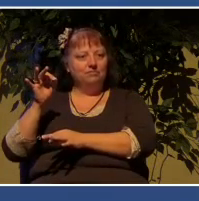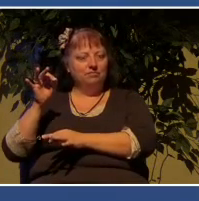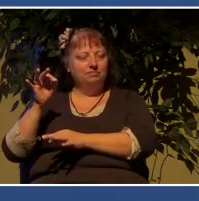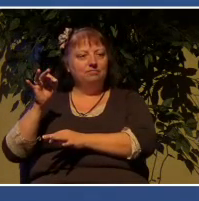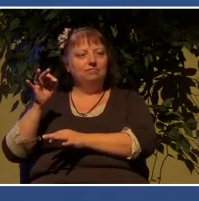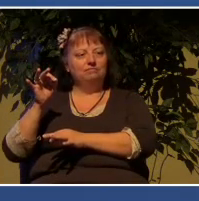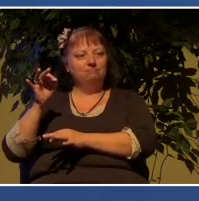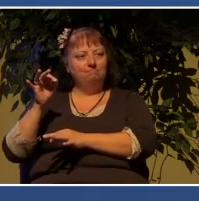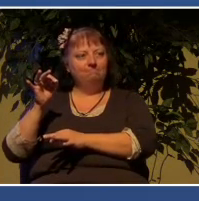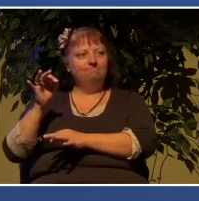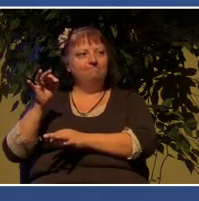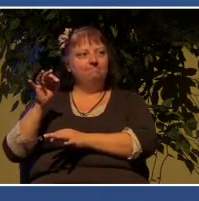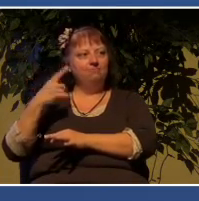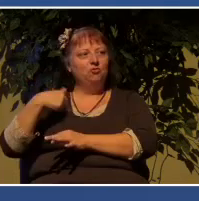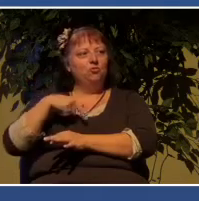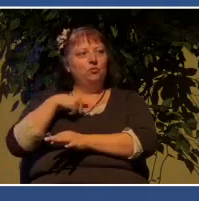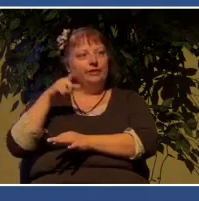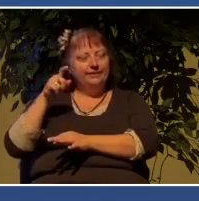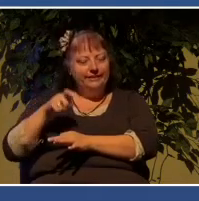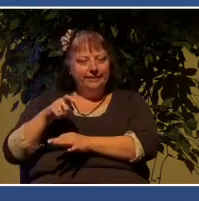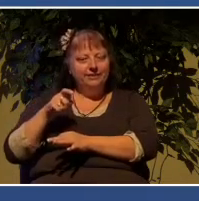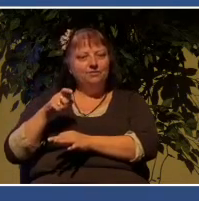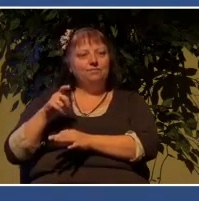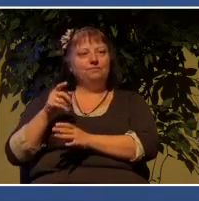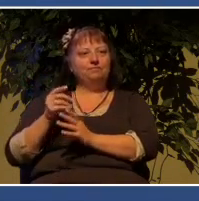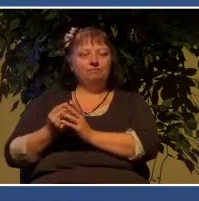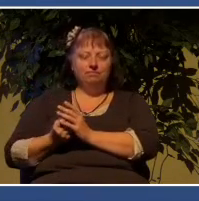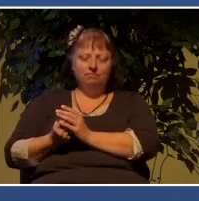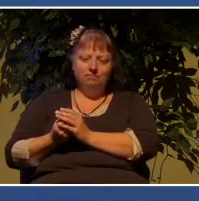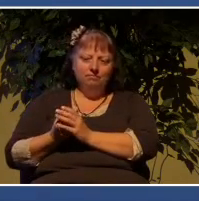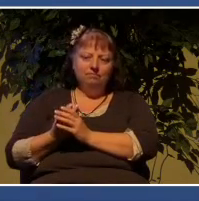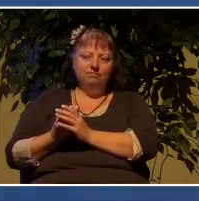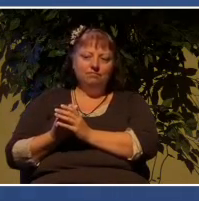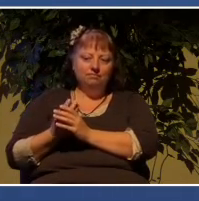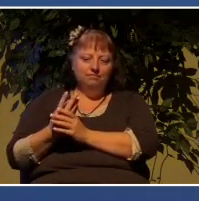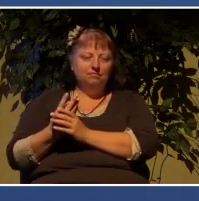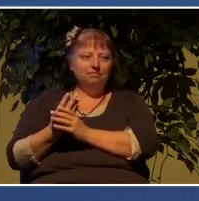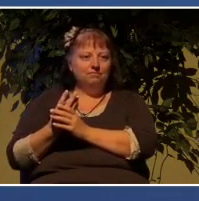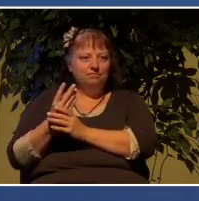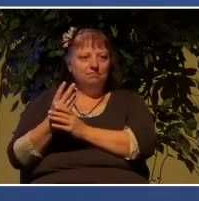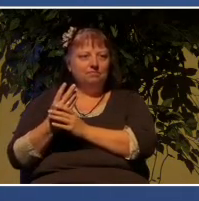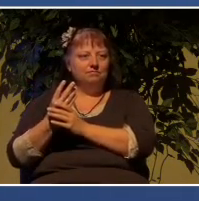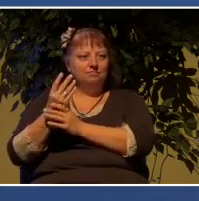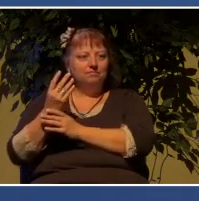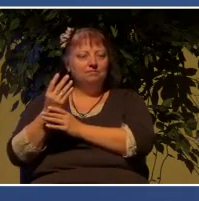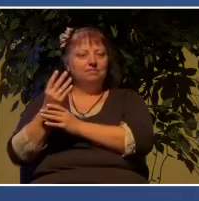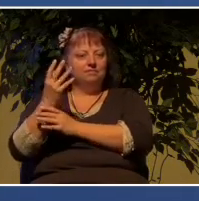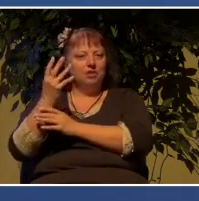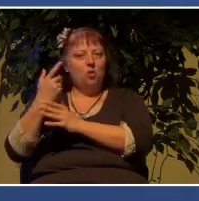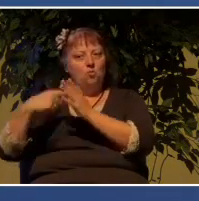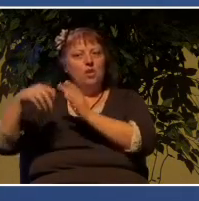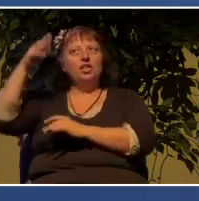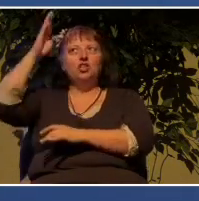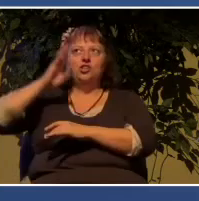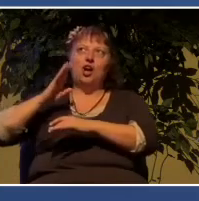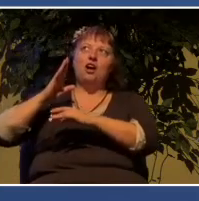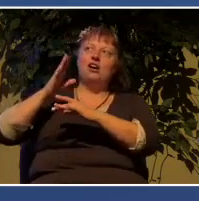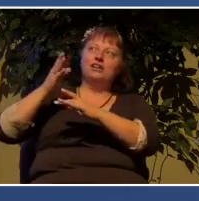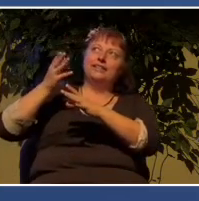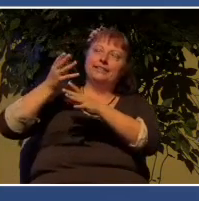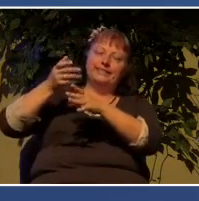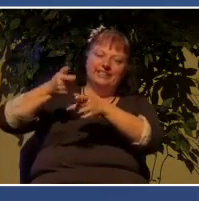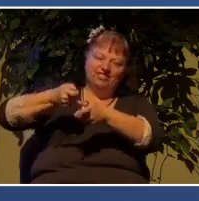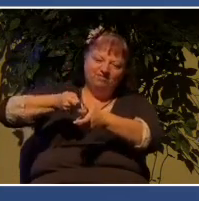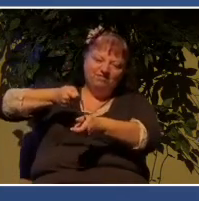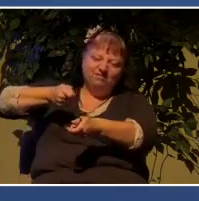We need to be cultivating what it is that God is calling forth in us. We need to grow up